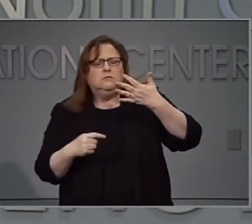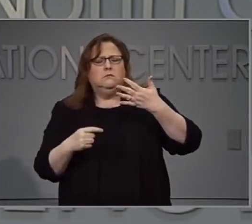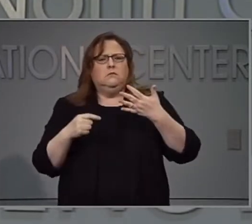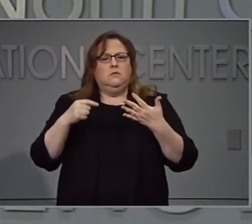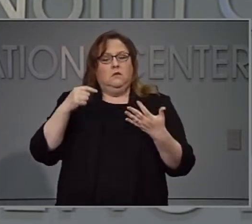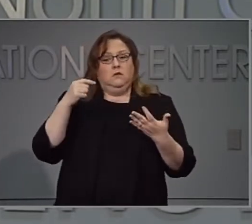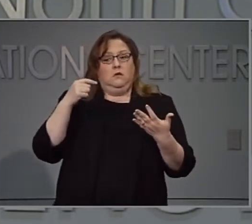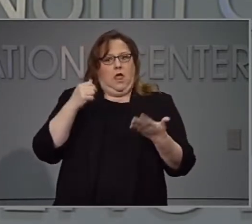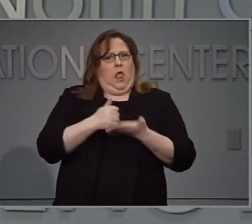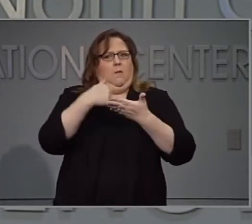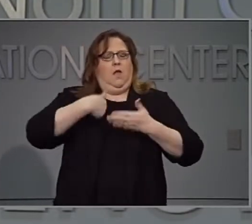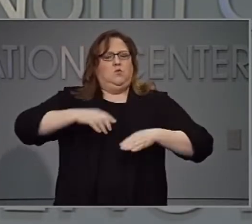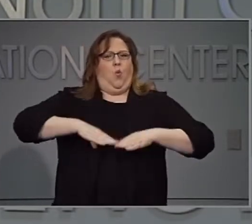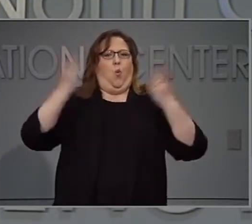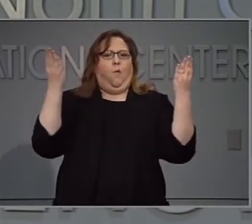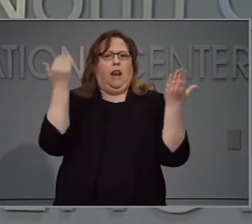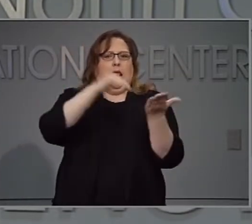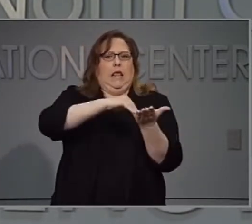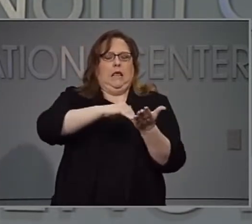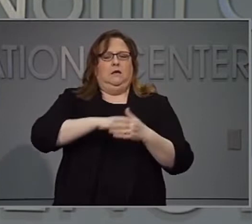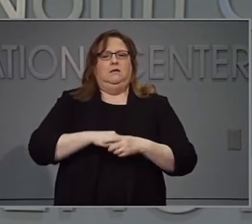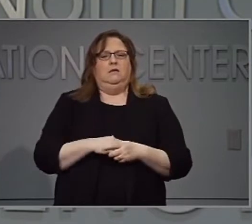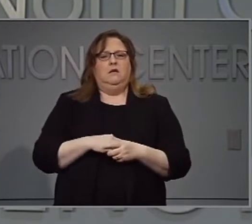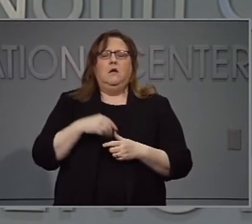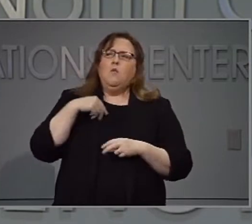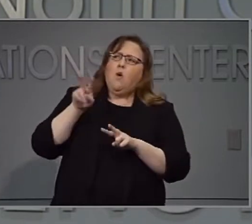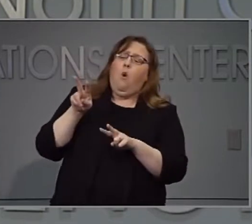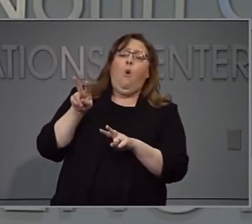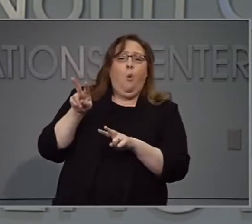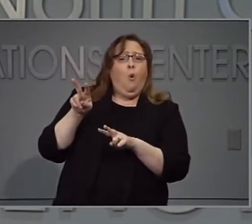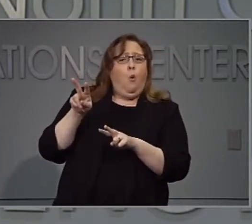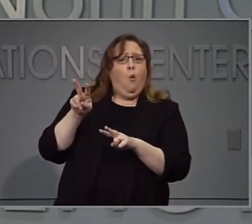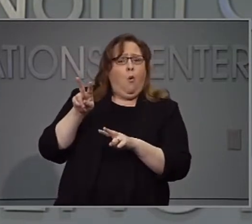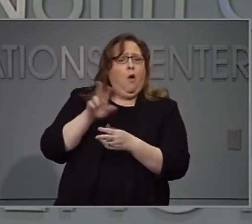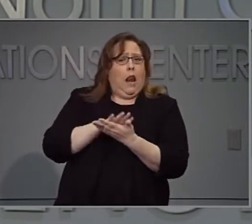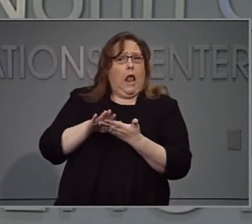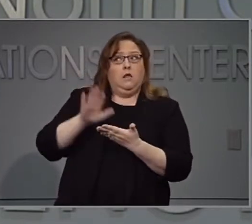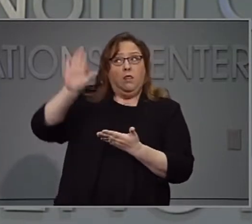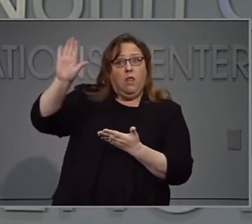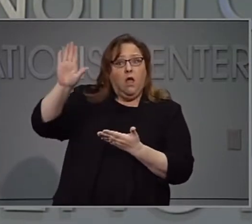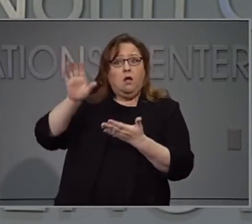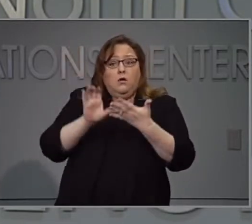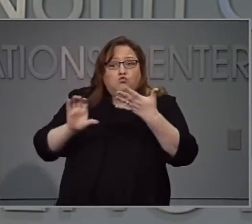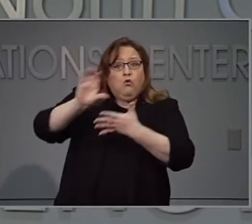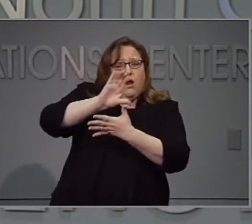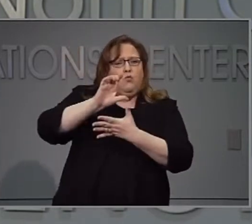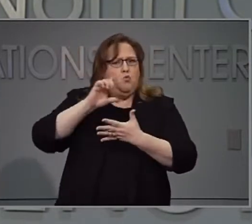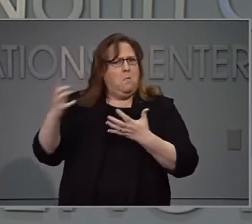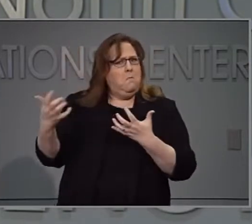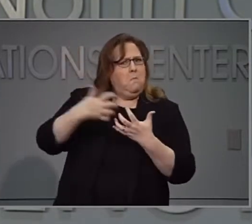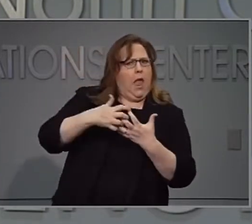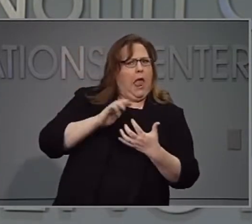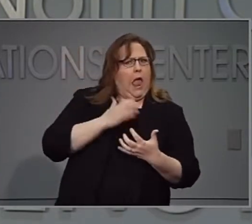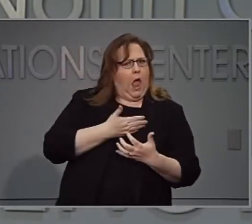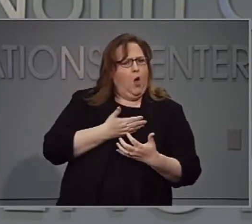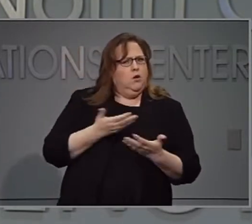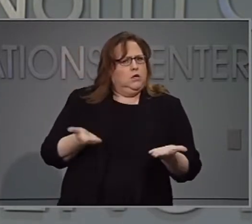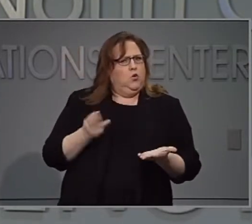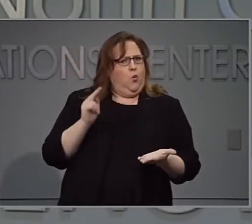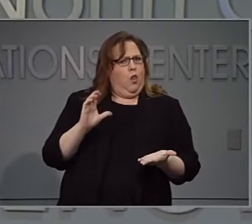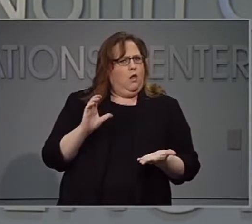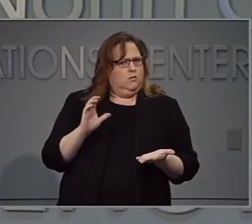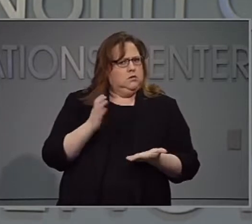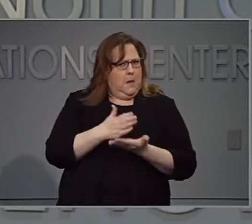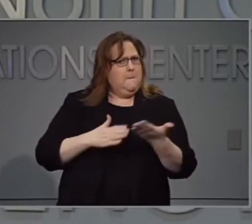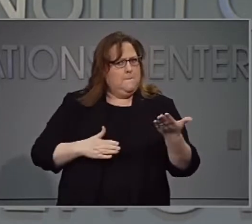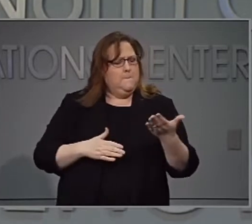of the national criteria match what we're doing here in North Carolina. But I and other governors around the country have